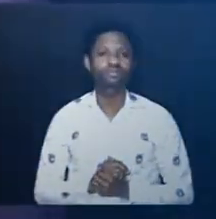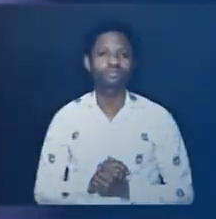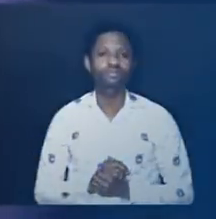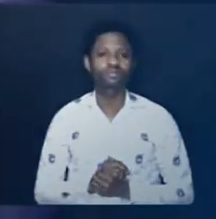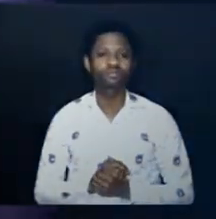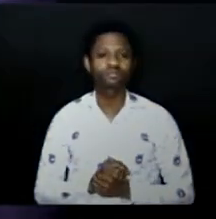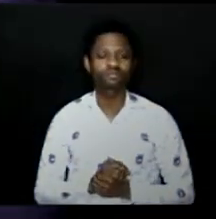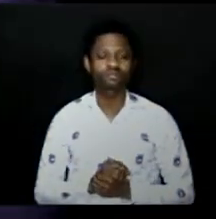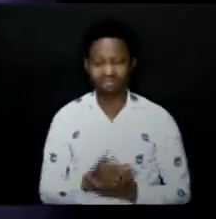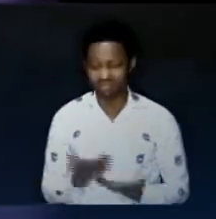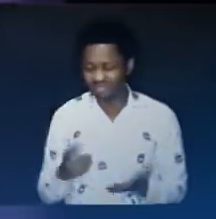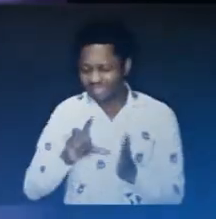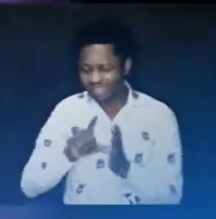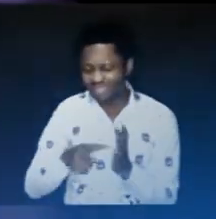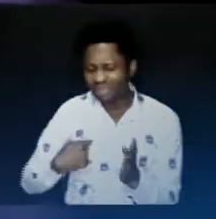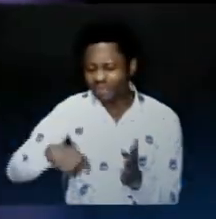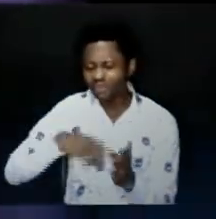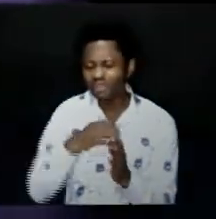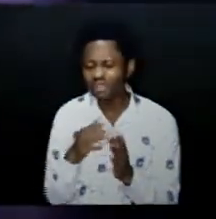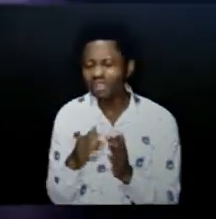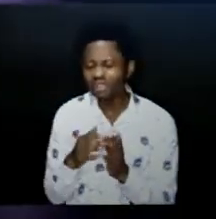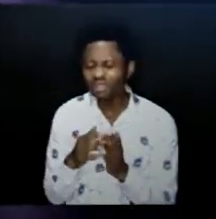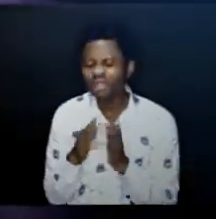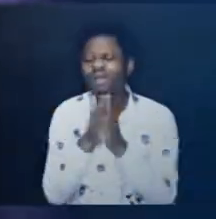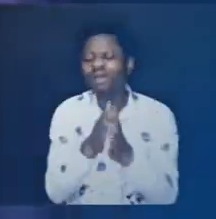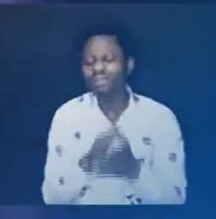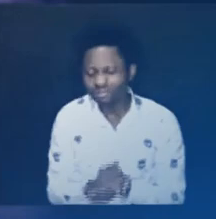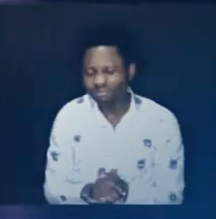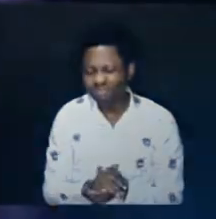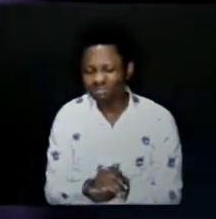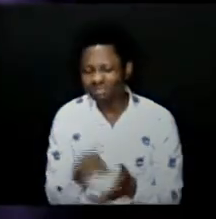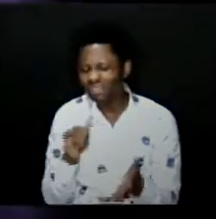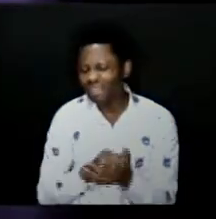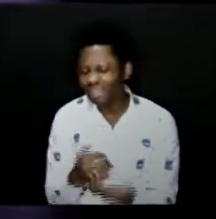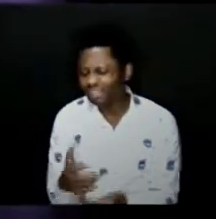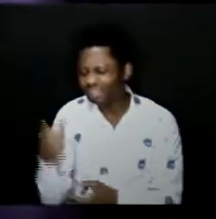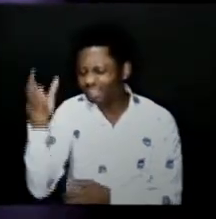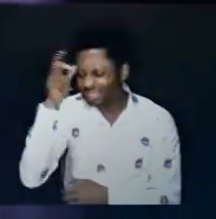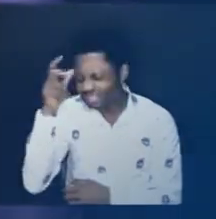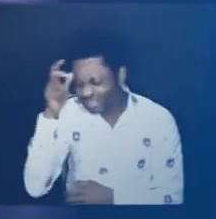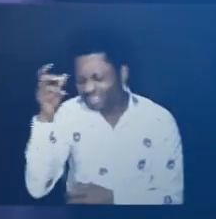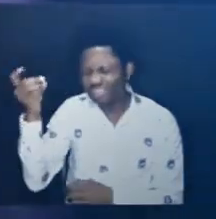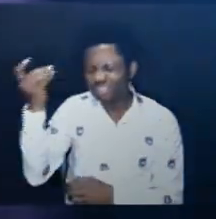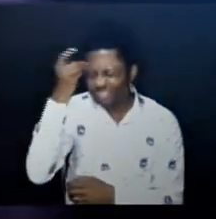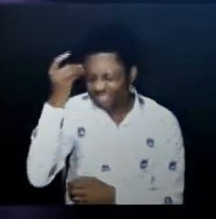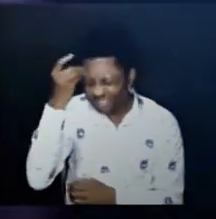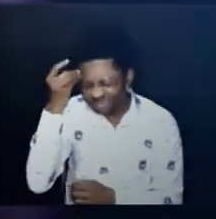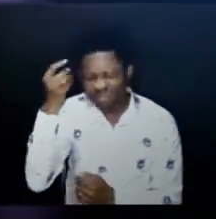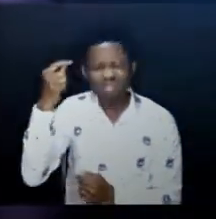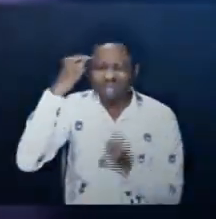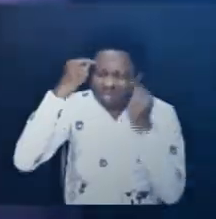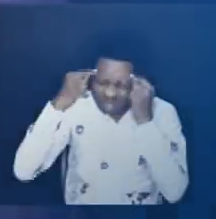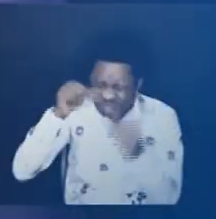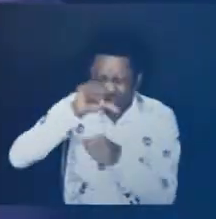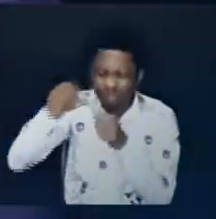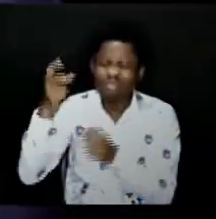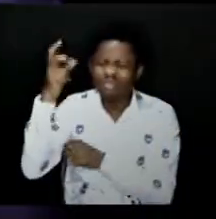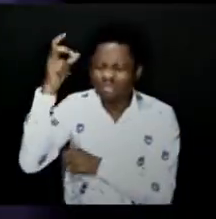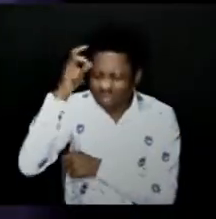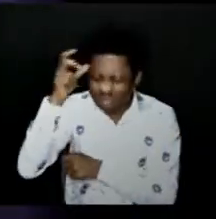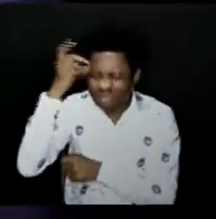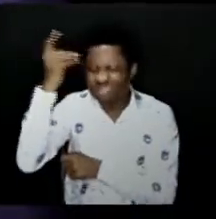we have asked that we take this Satan and the devil mentality out of our mind. The fact that